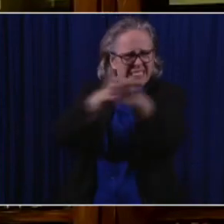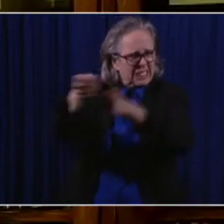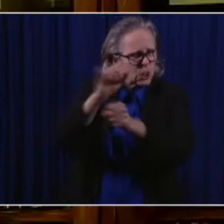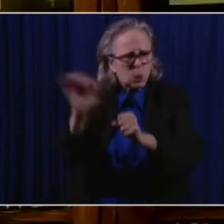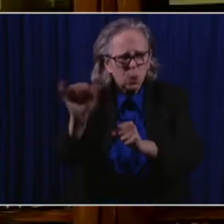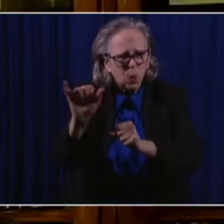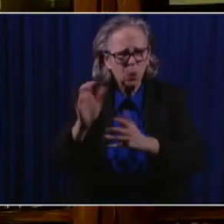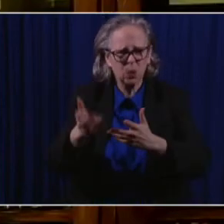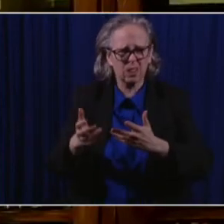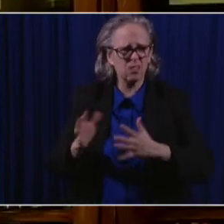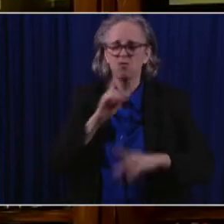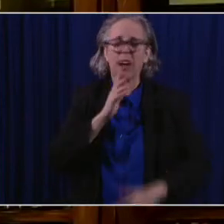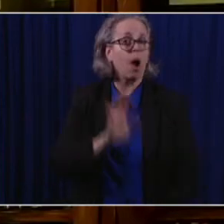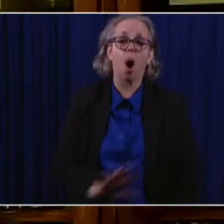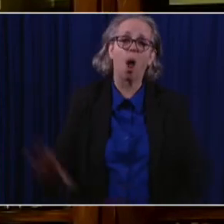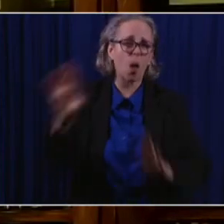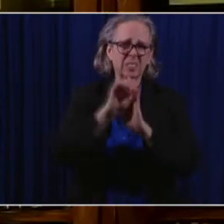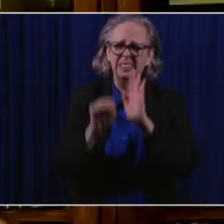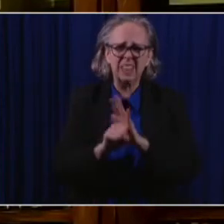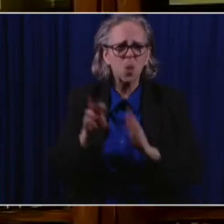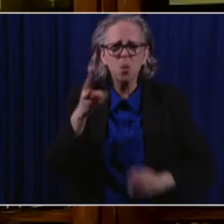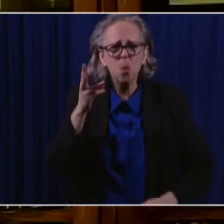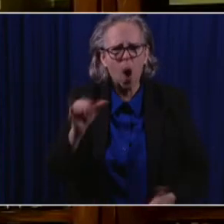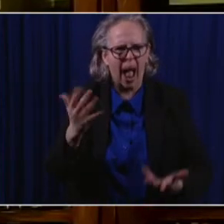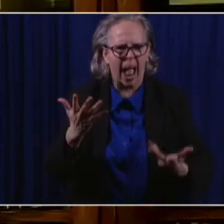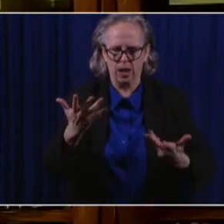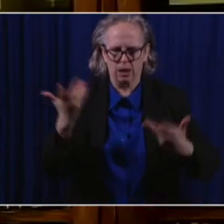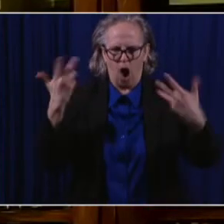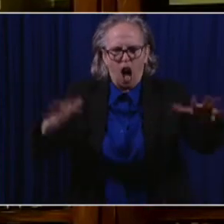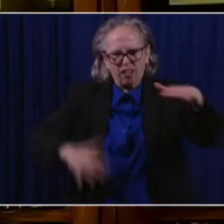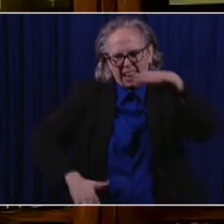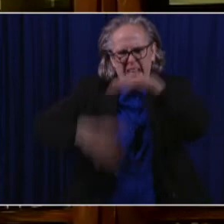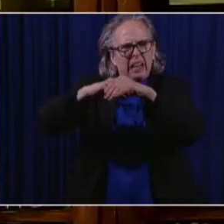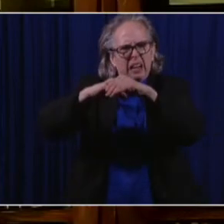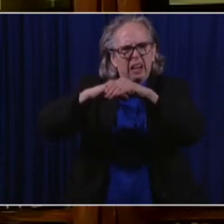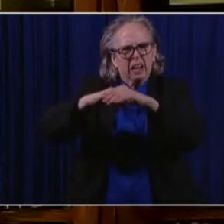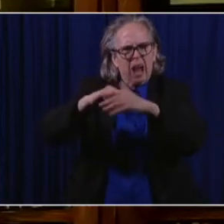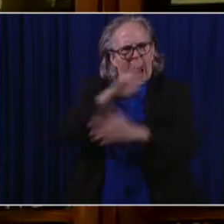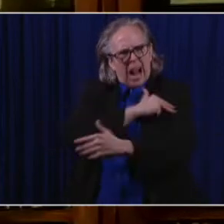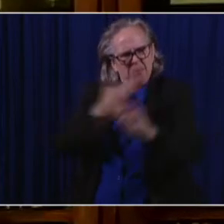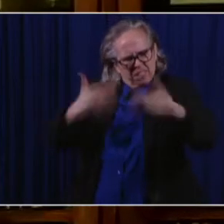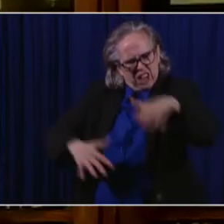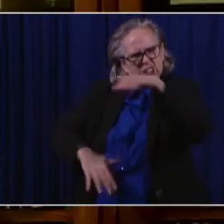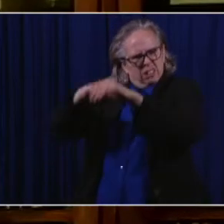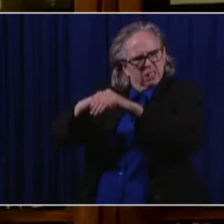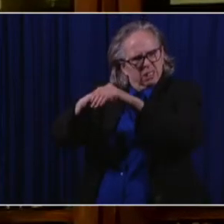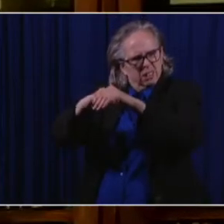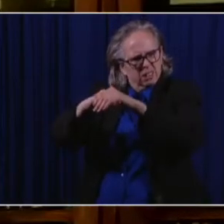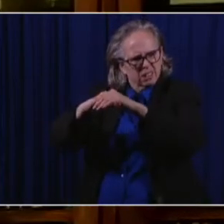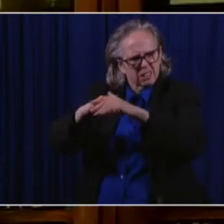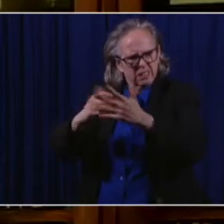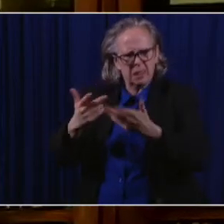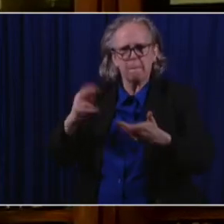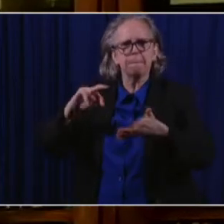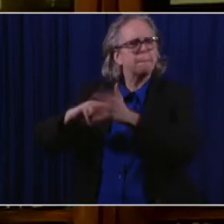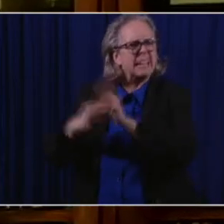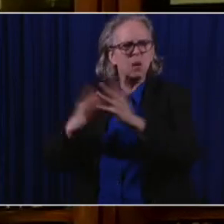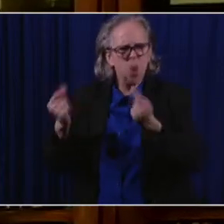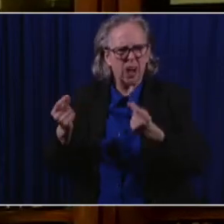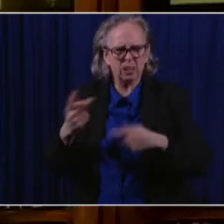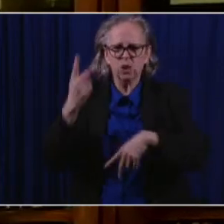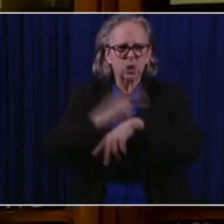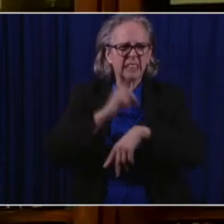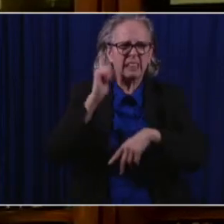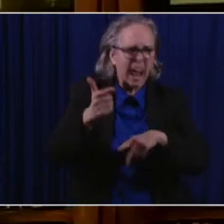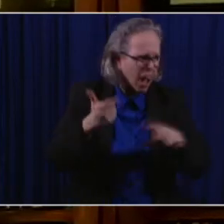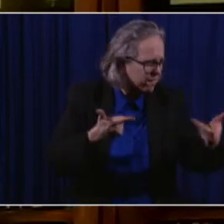just hit their capacity. One day it's one hospital, 2 days later, it's going to be the other hospital doing the favor back to